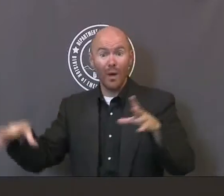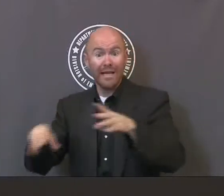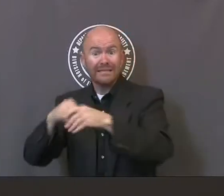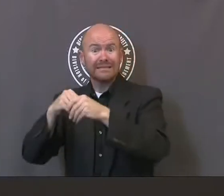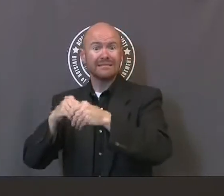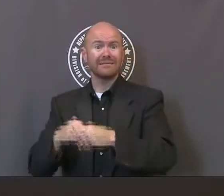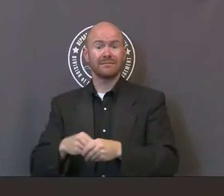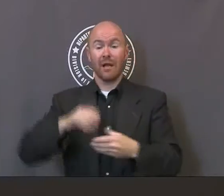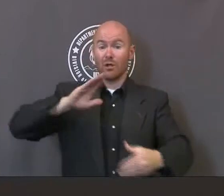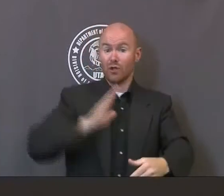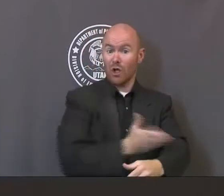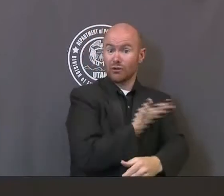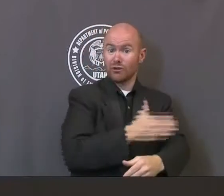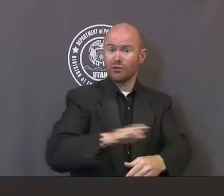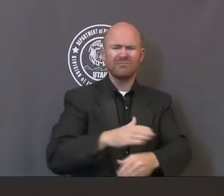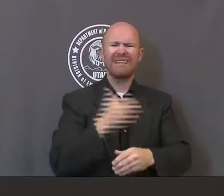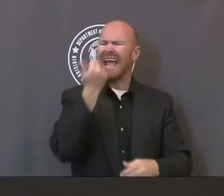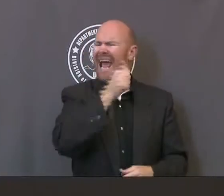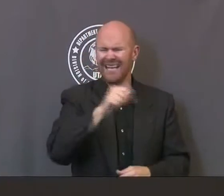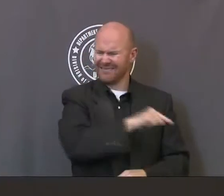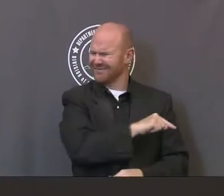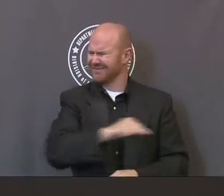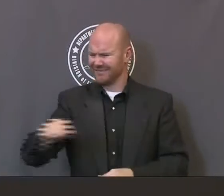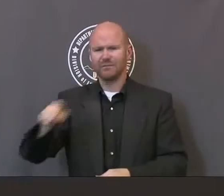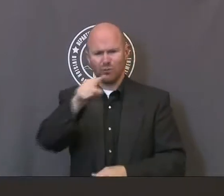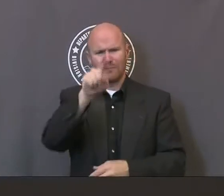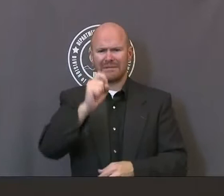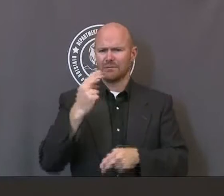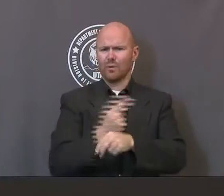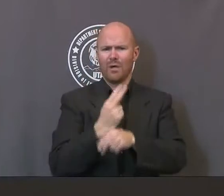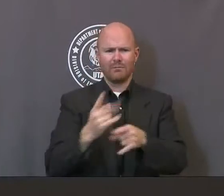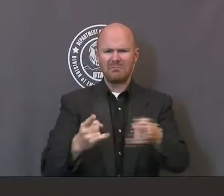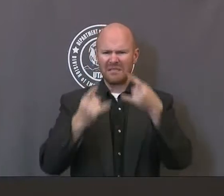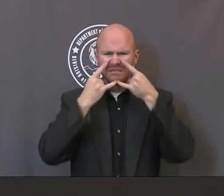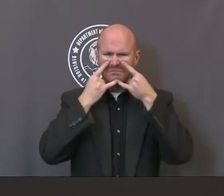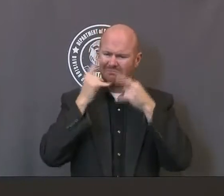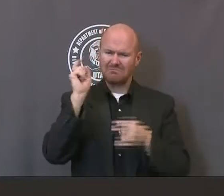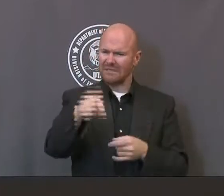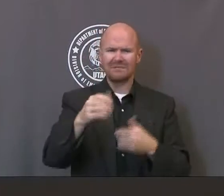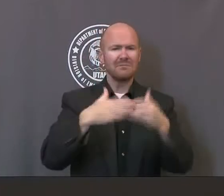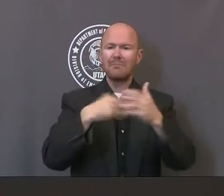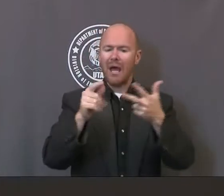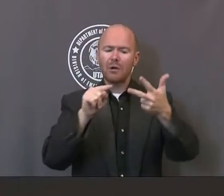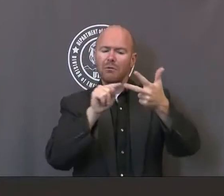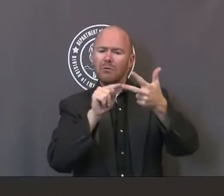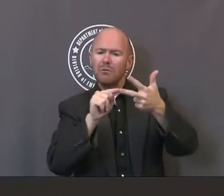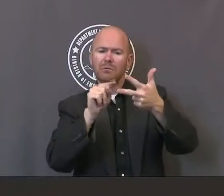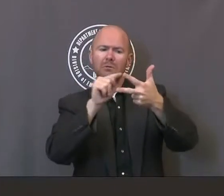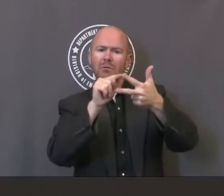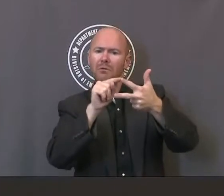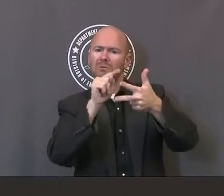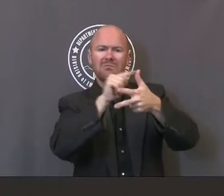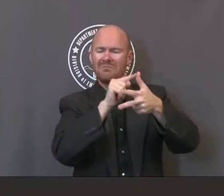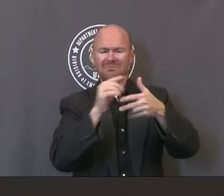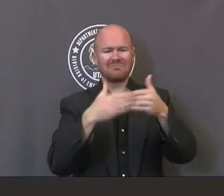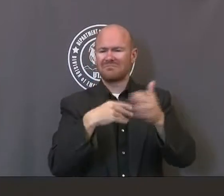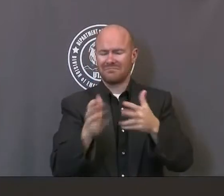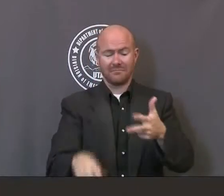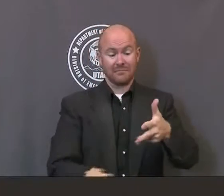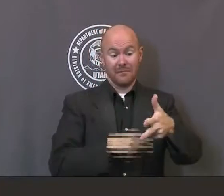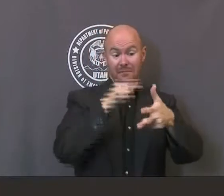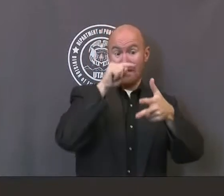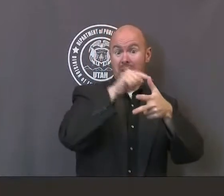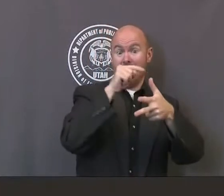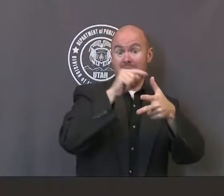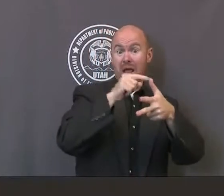together for an event, masks are required across all levels. Additionally, in counties designated as high transmission